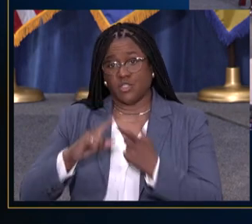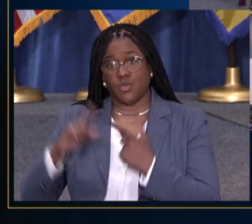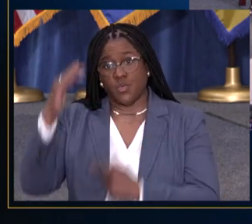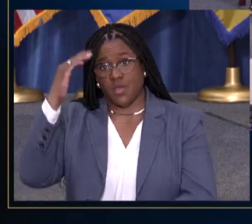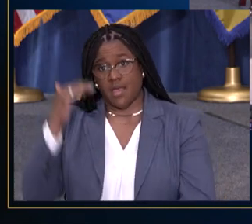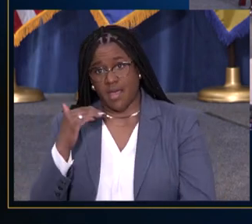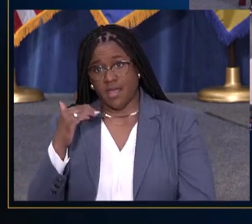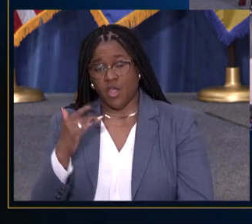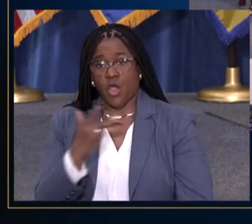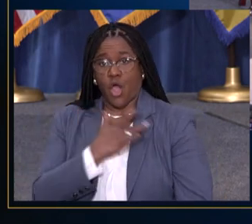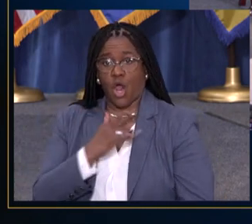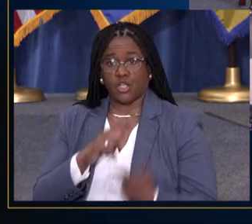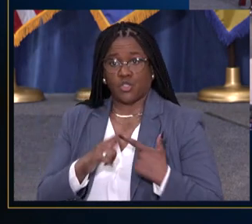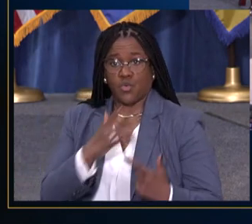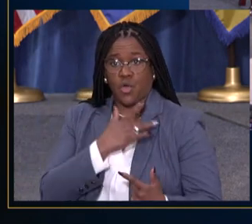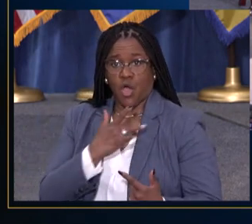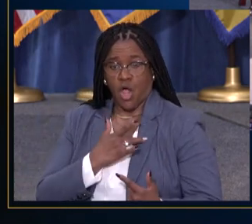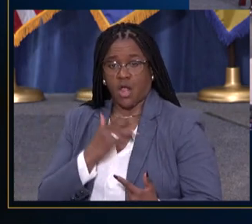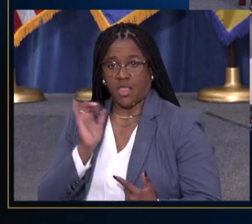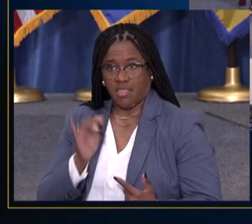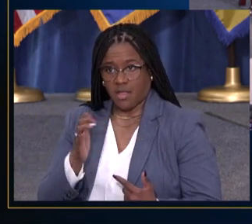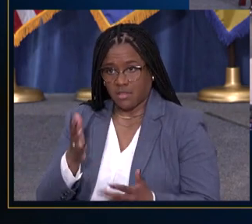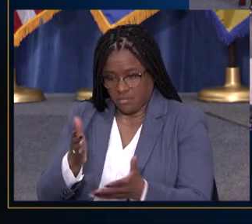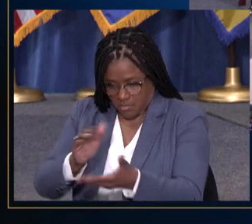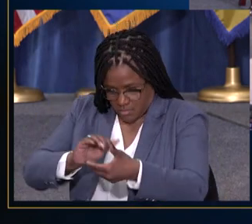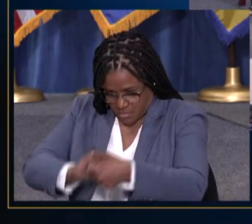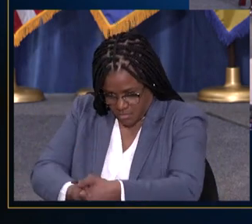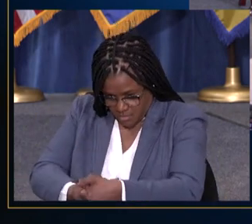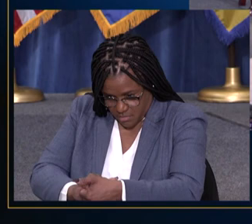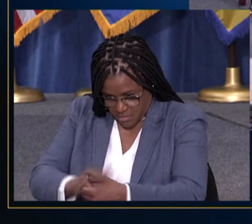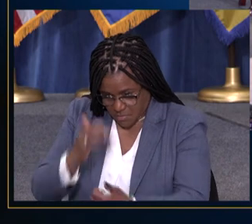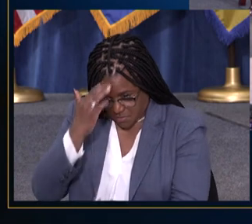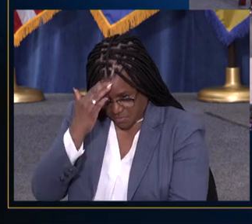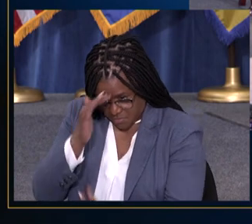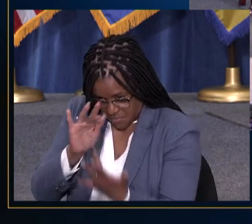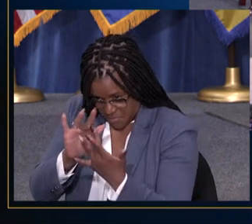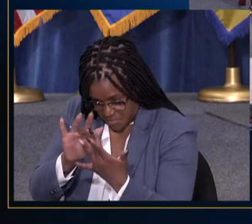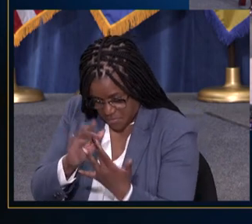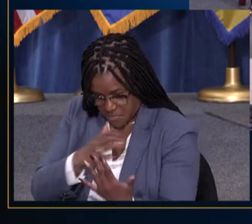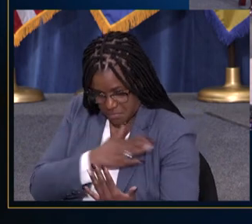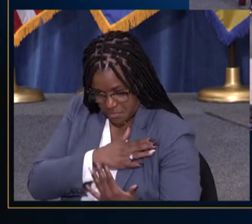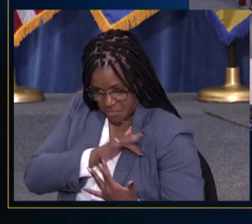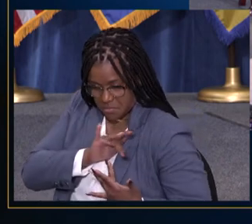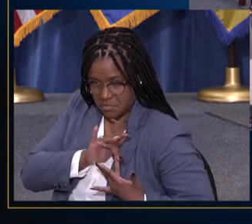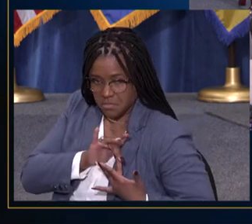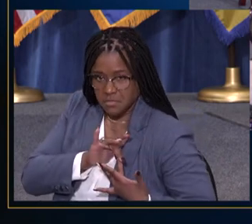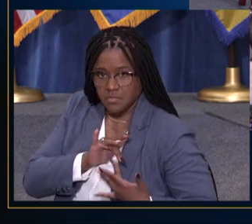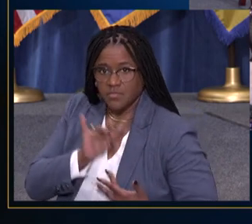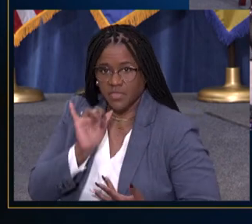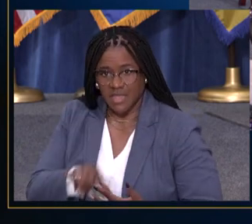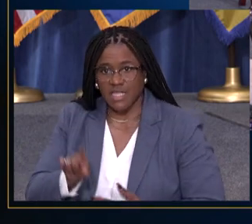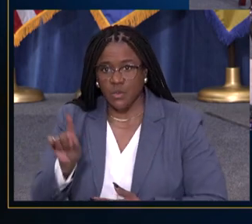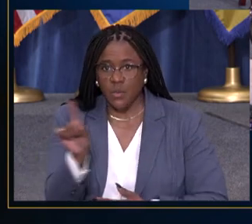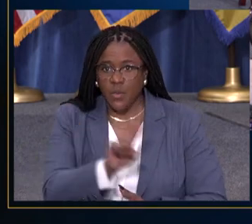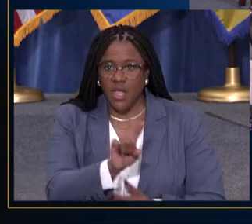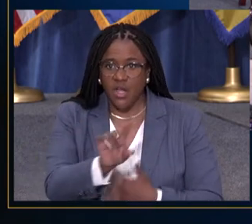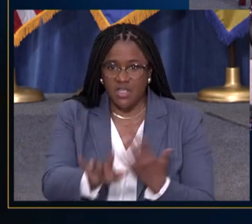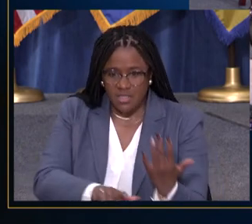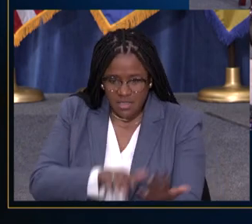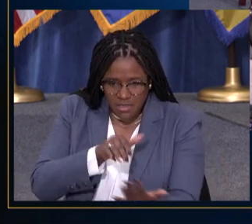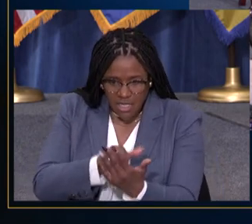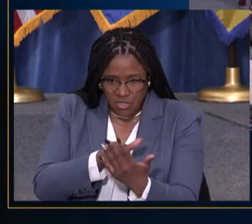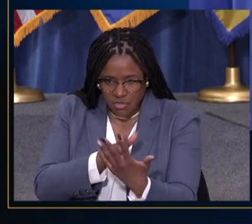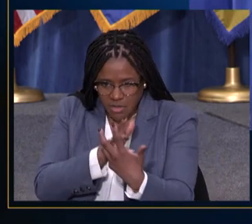head to head, heart to heart. Like, that's part of their greeting. You embrace hands, you do head to head, heart to heart. And I think that's where the centering